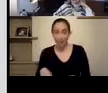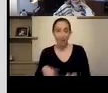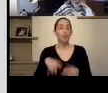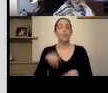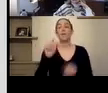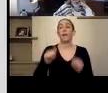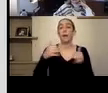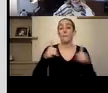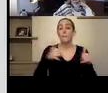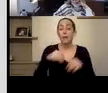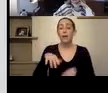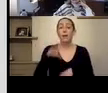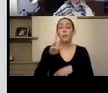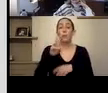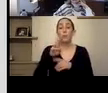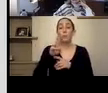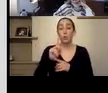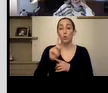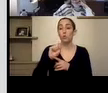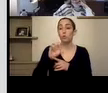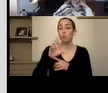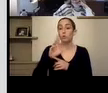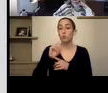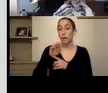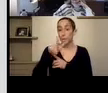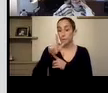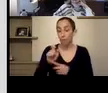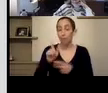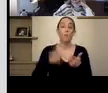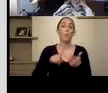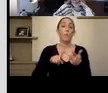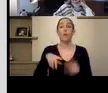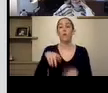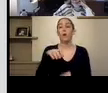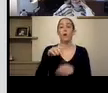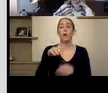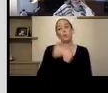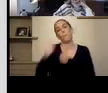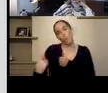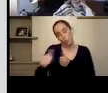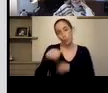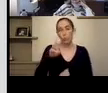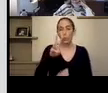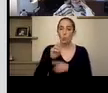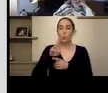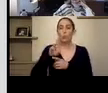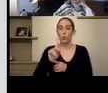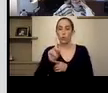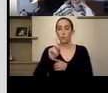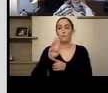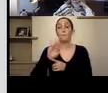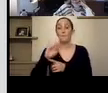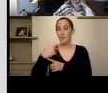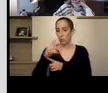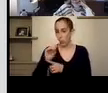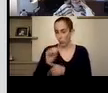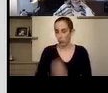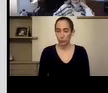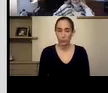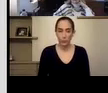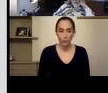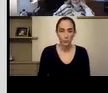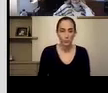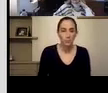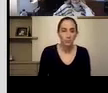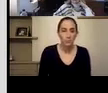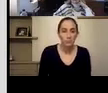work bingo. So check it out, you'll see it's fun. The member board folder will allow you to share ideas